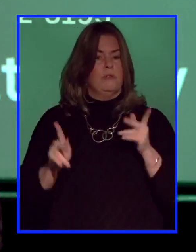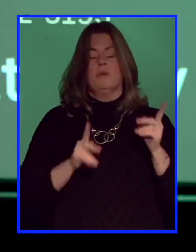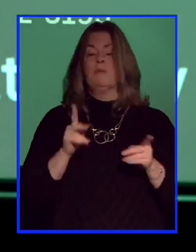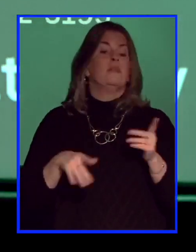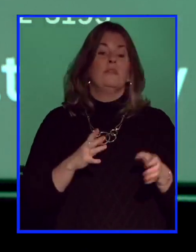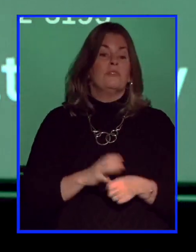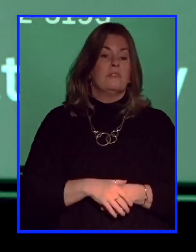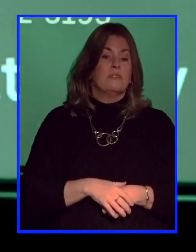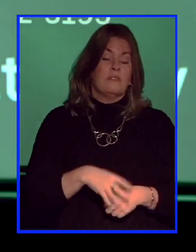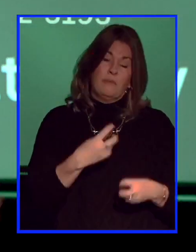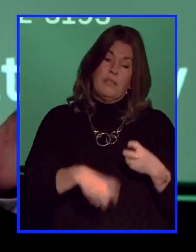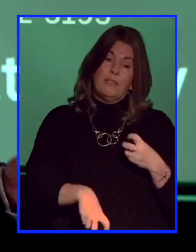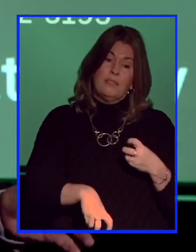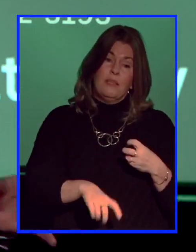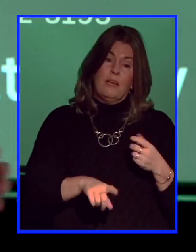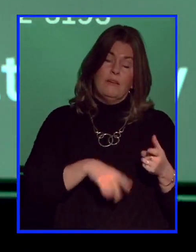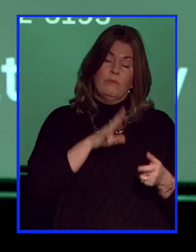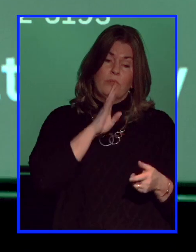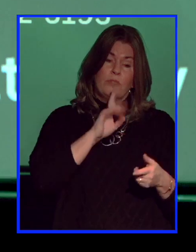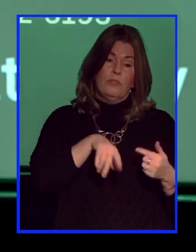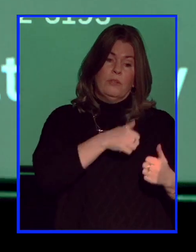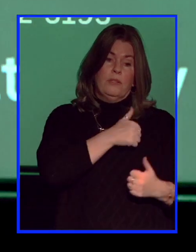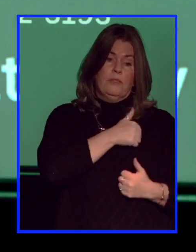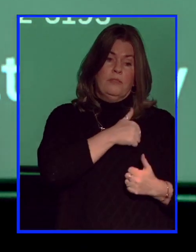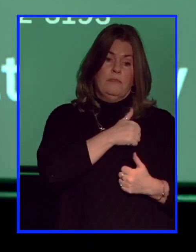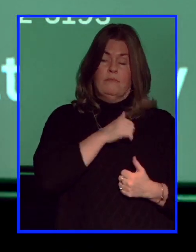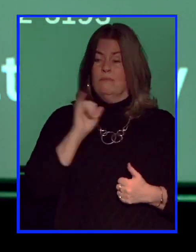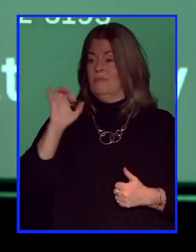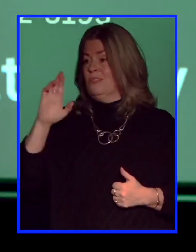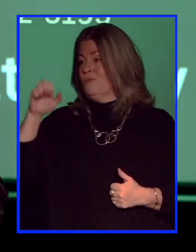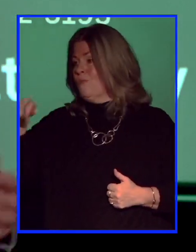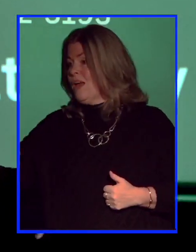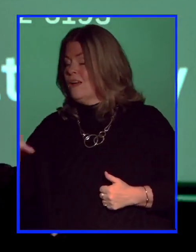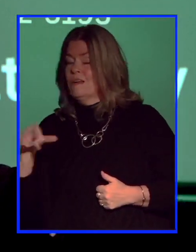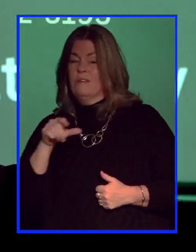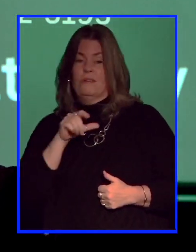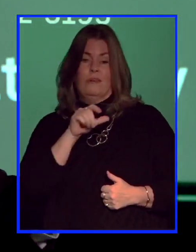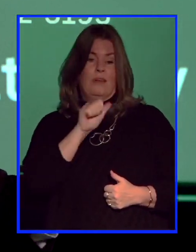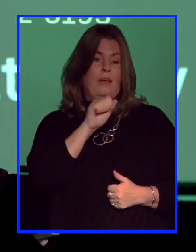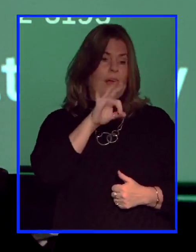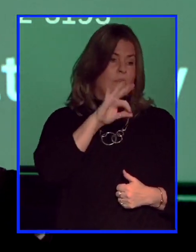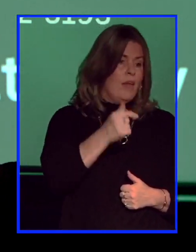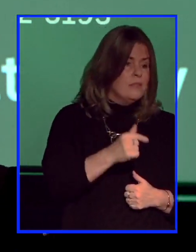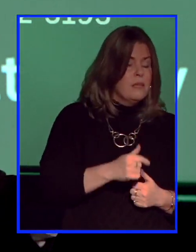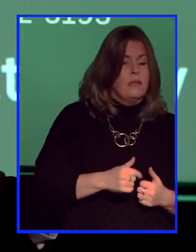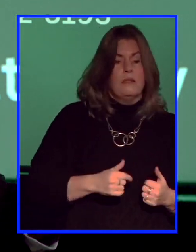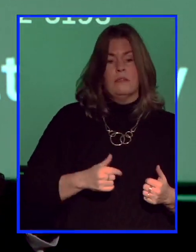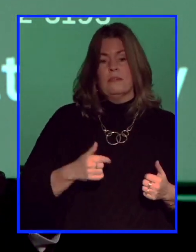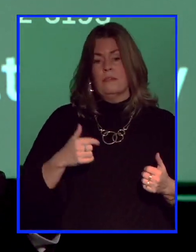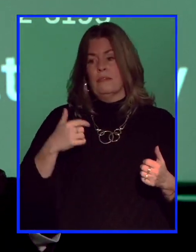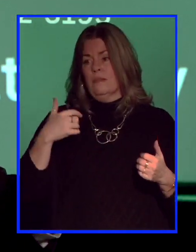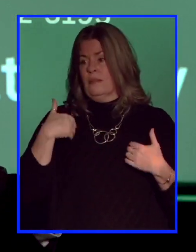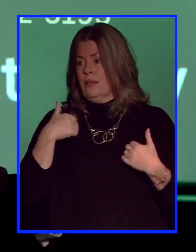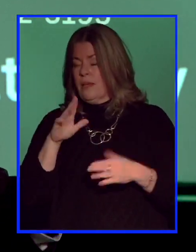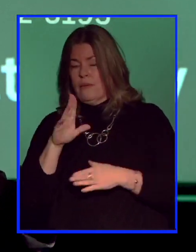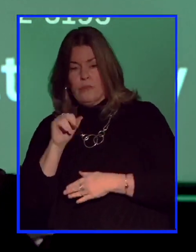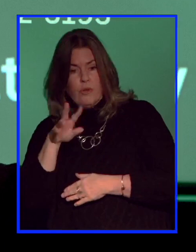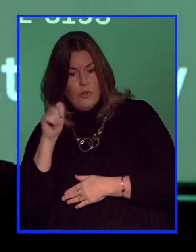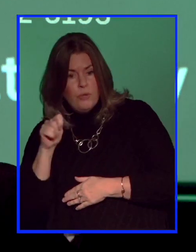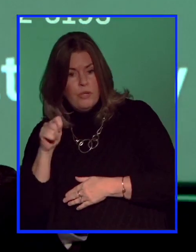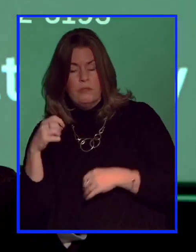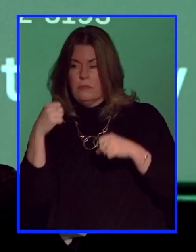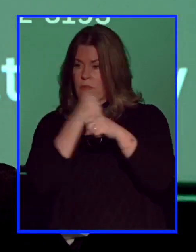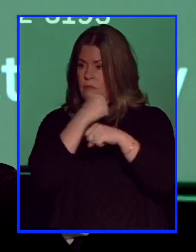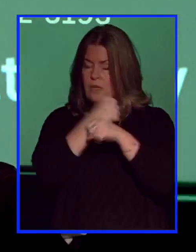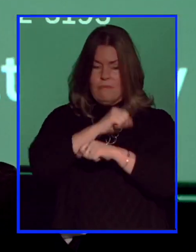when I talk to vets. They're over there in Iraq or they're in Afghanistan. They've got the unit, they fight for one another, and then